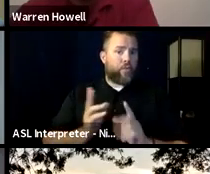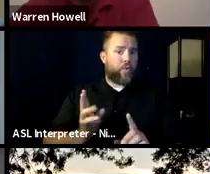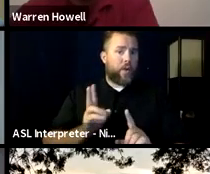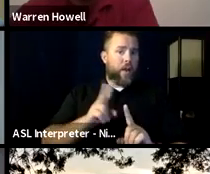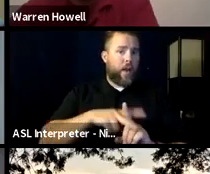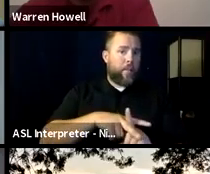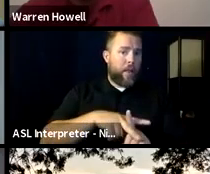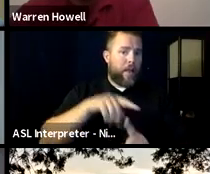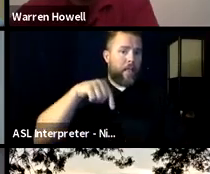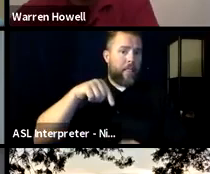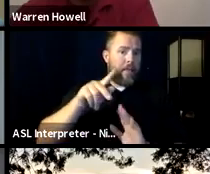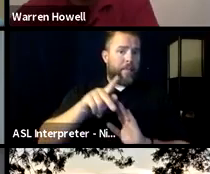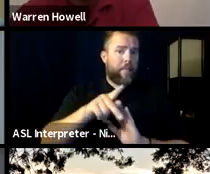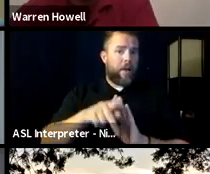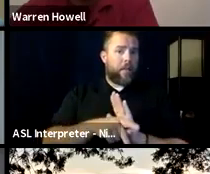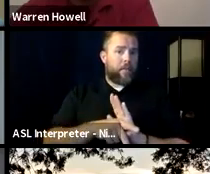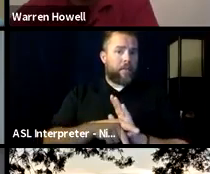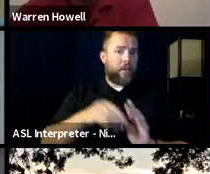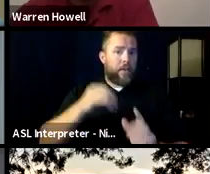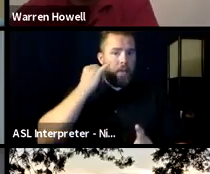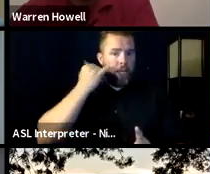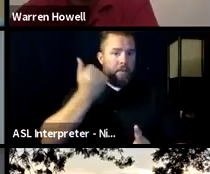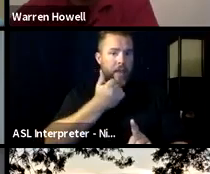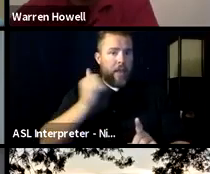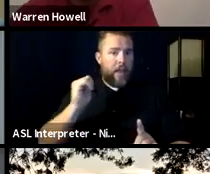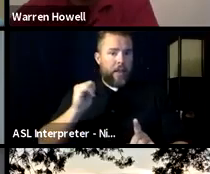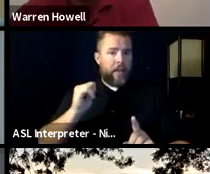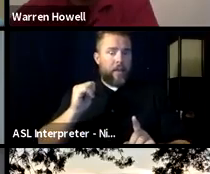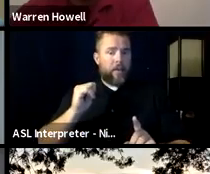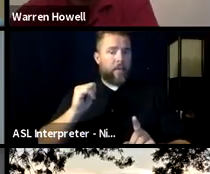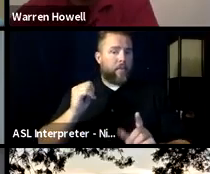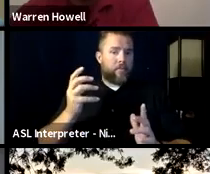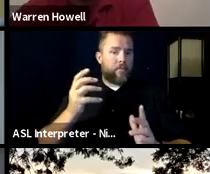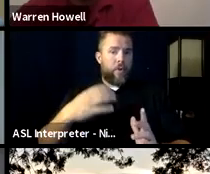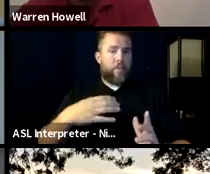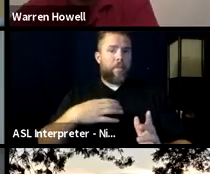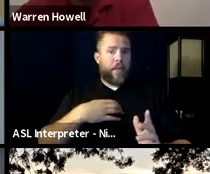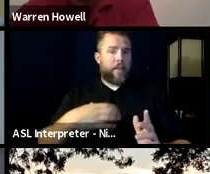have a process if there are any complaints in the future.